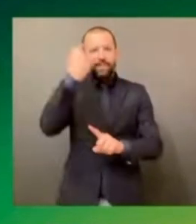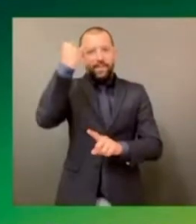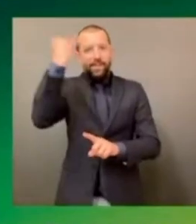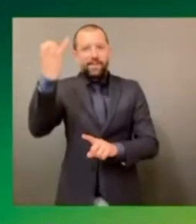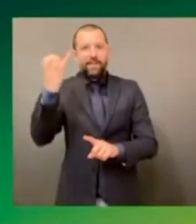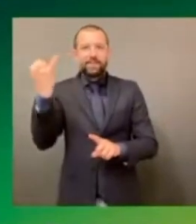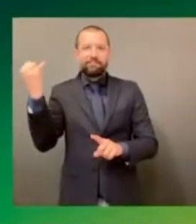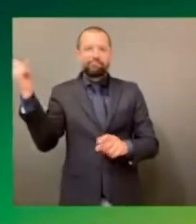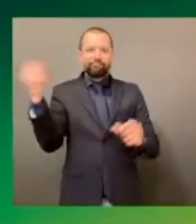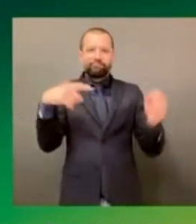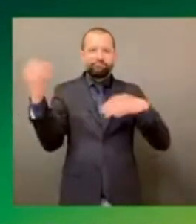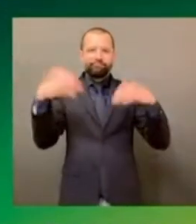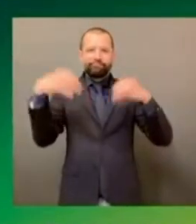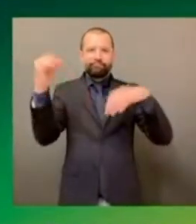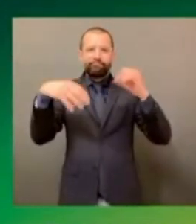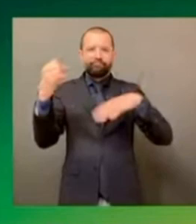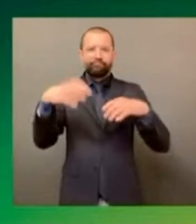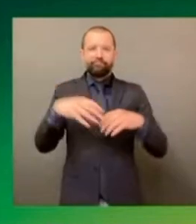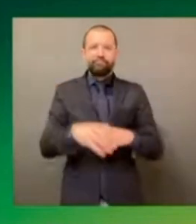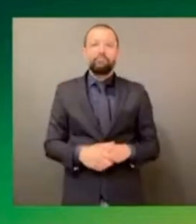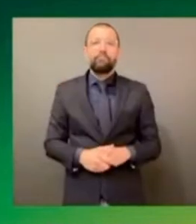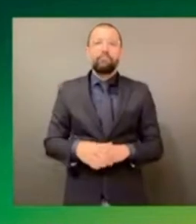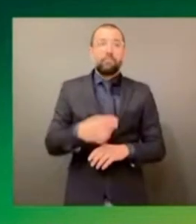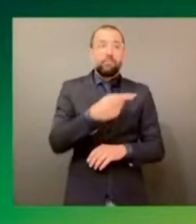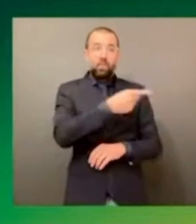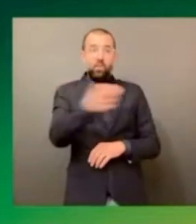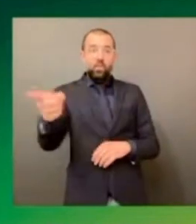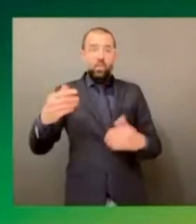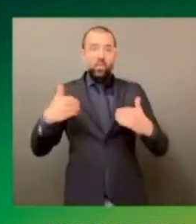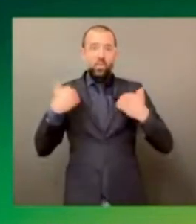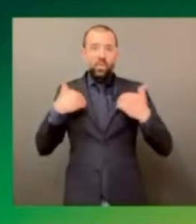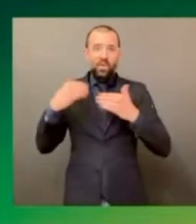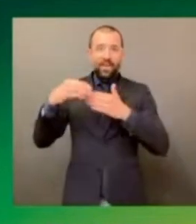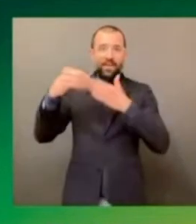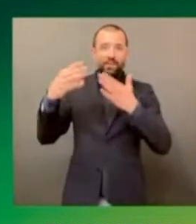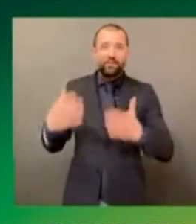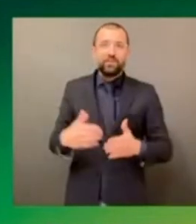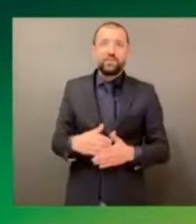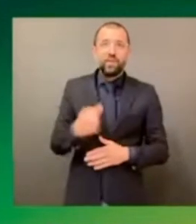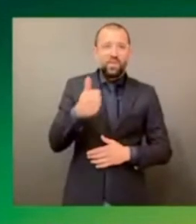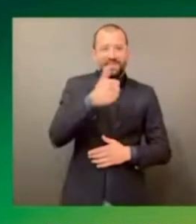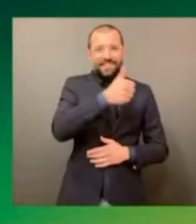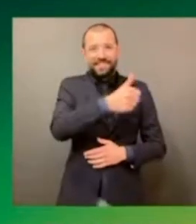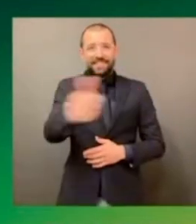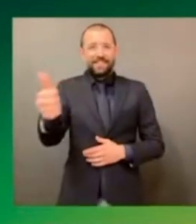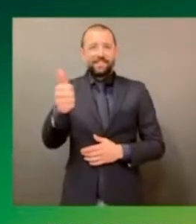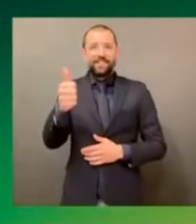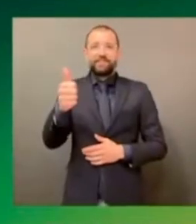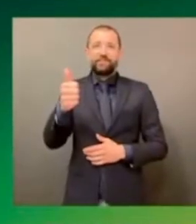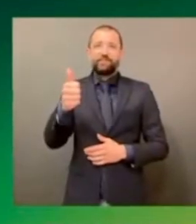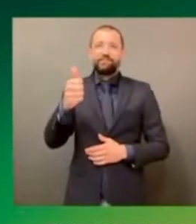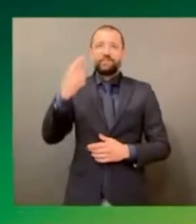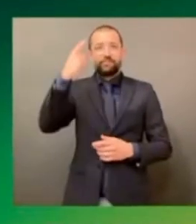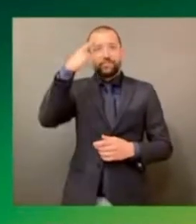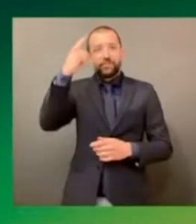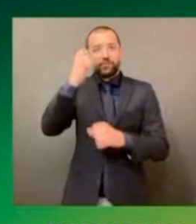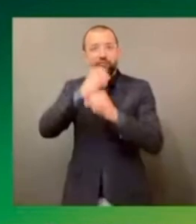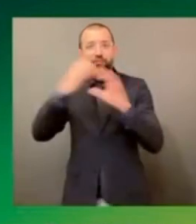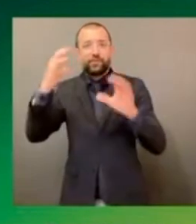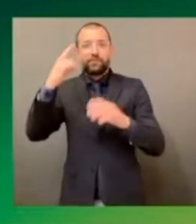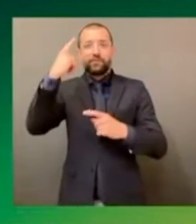today, you, by your very nature, are dreamers and